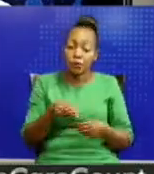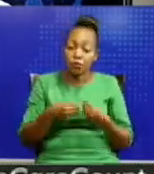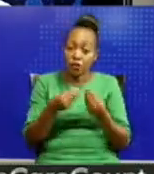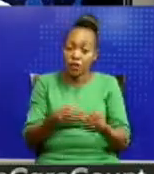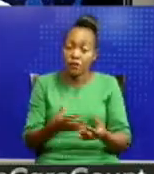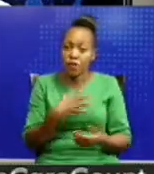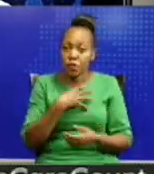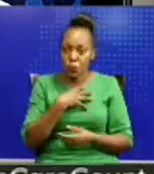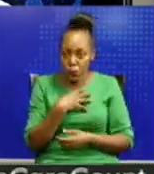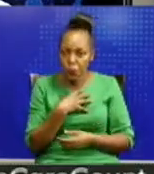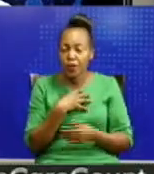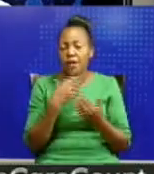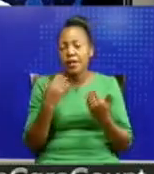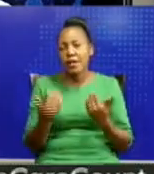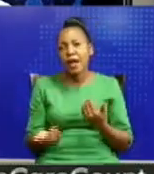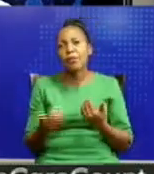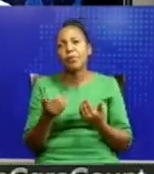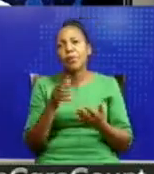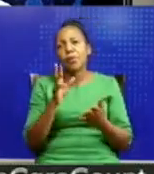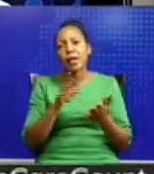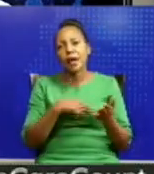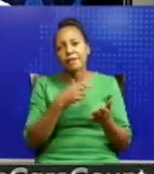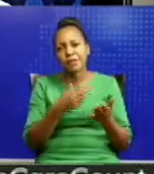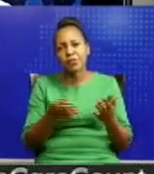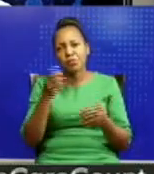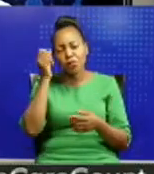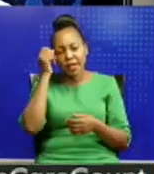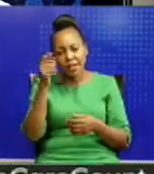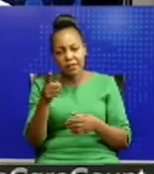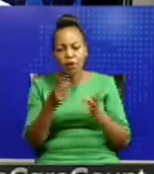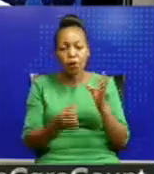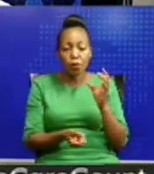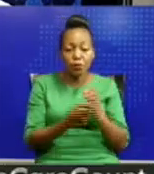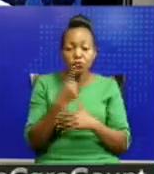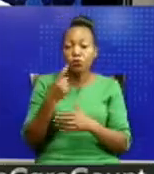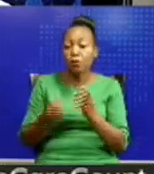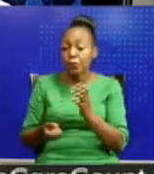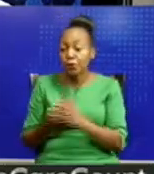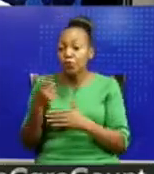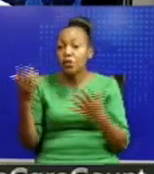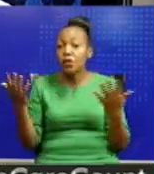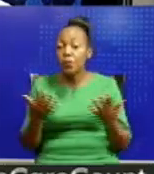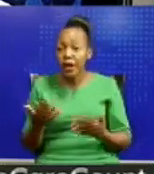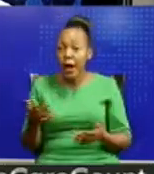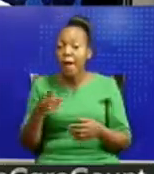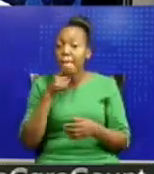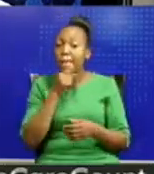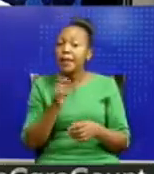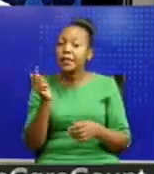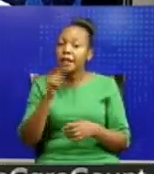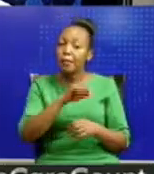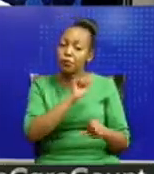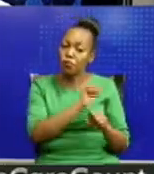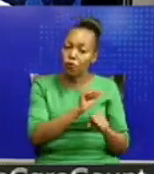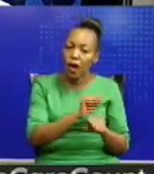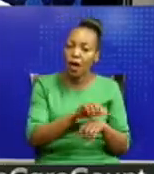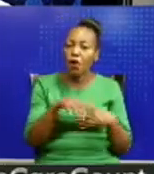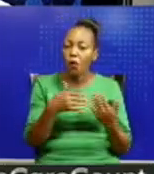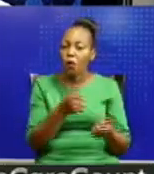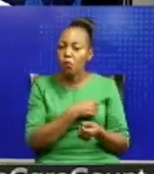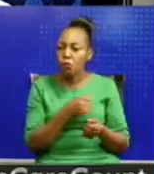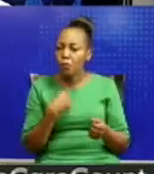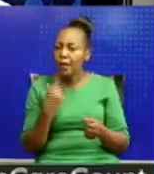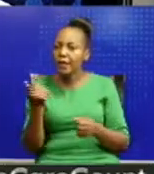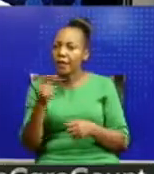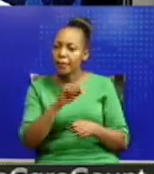the labor. We don't look at what is it, what is the opportunity cost of this man coming to work oh, this woman coming to work.